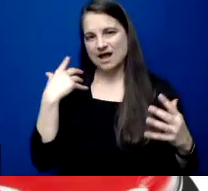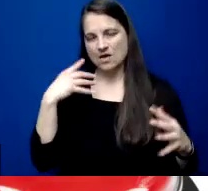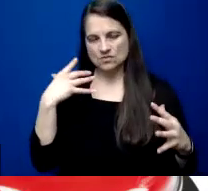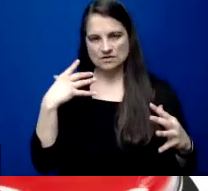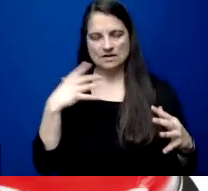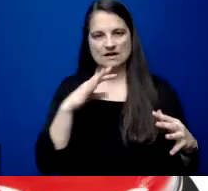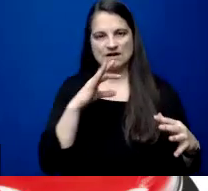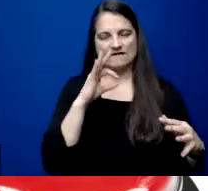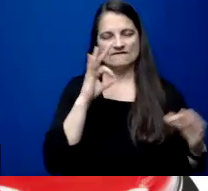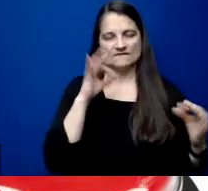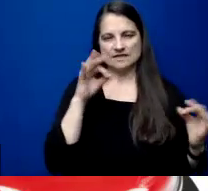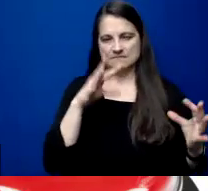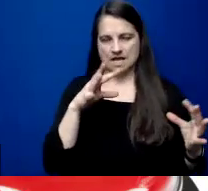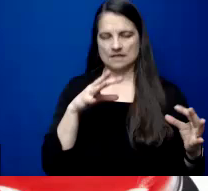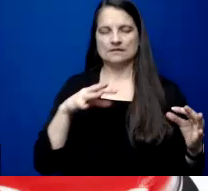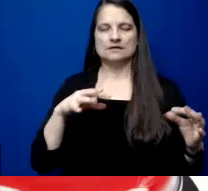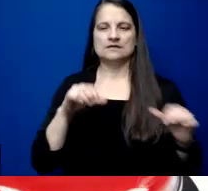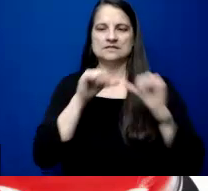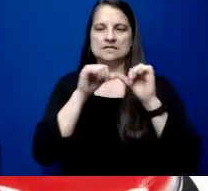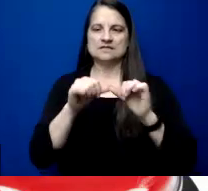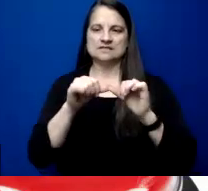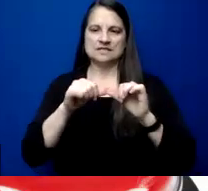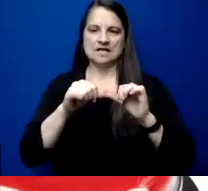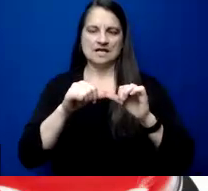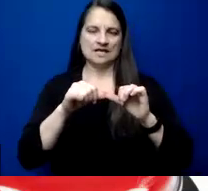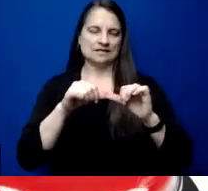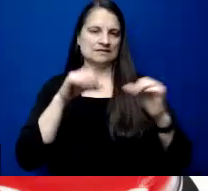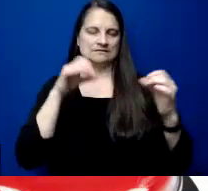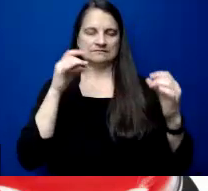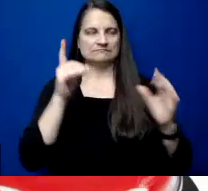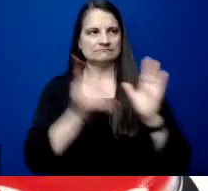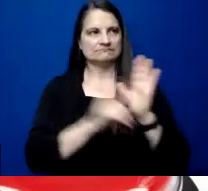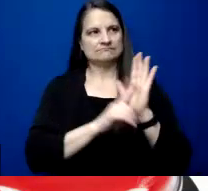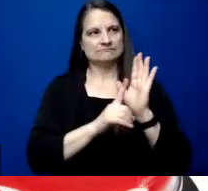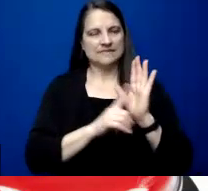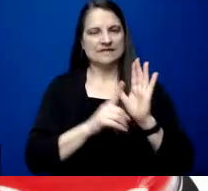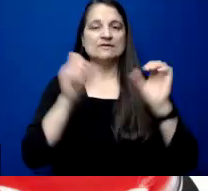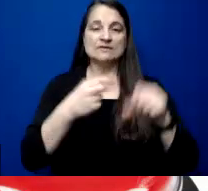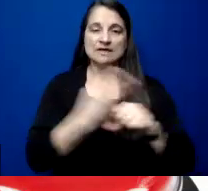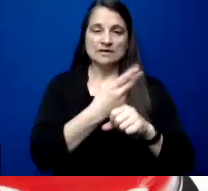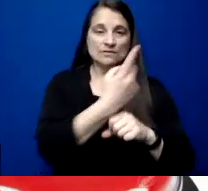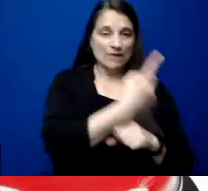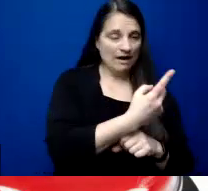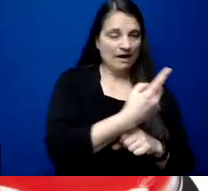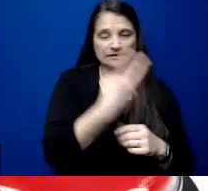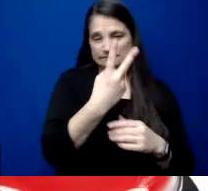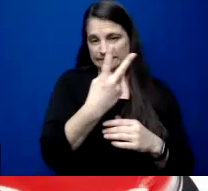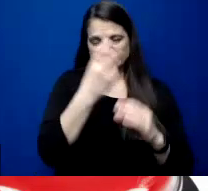beep, sustained beeping sound if it's being activated. And you can use one or both or neither of those, which is great. We